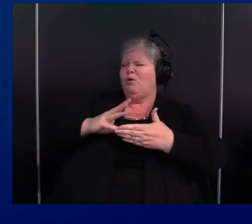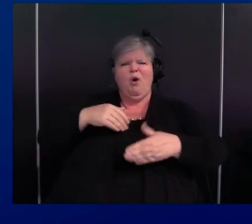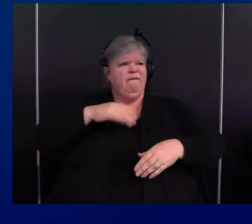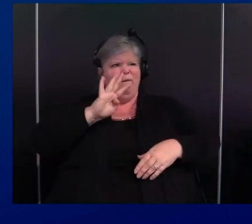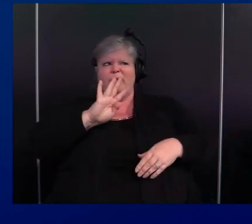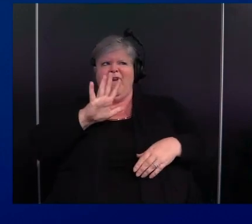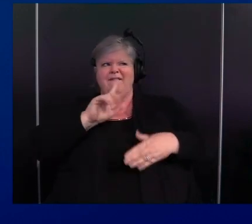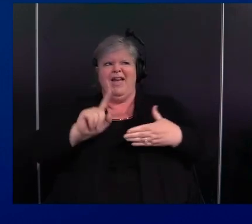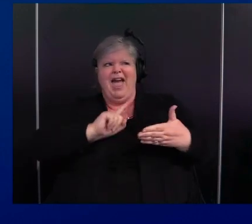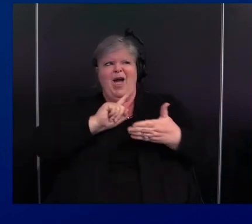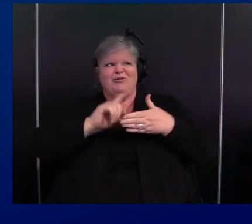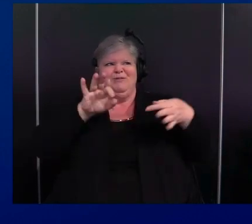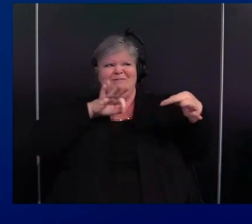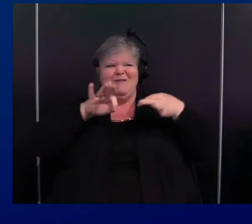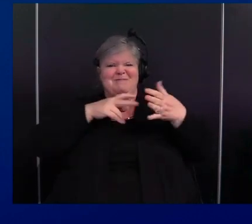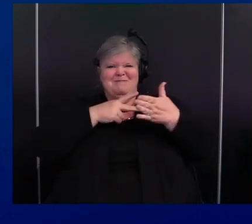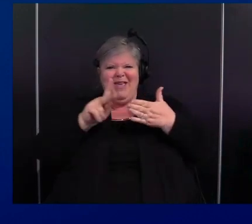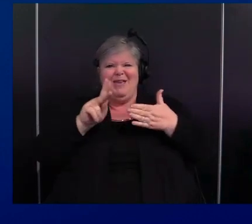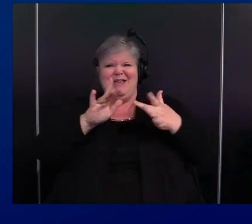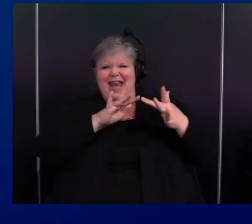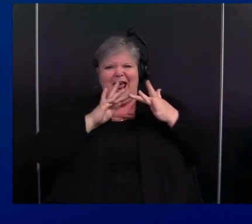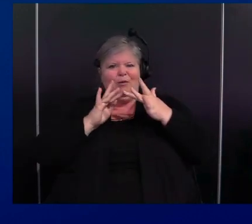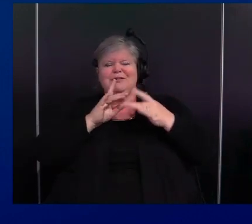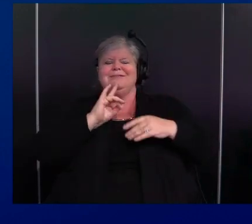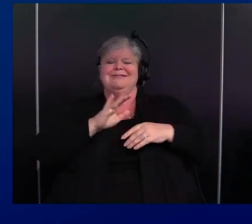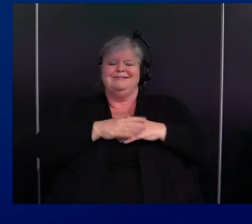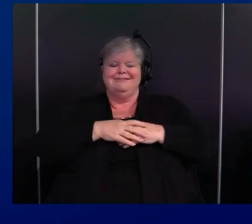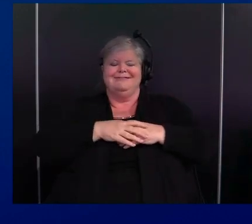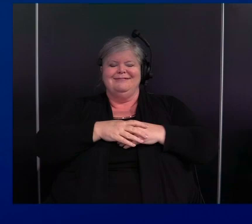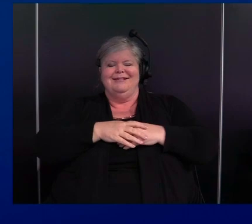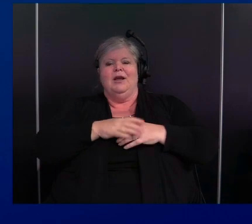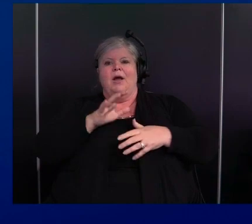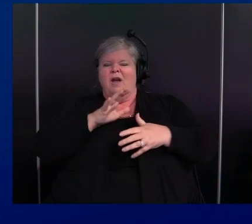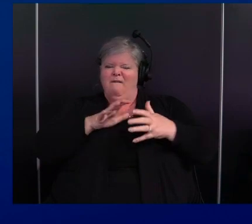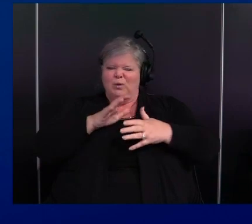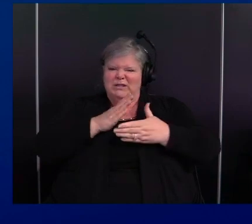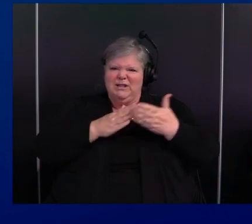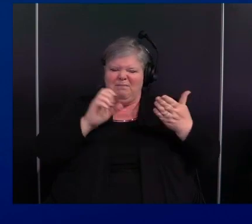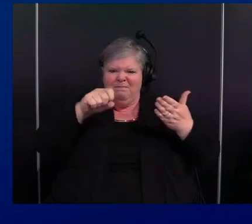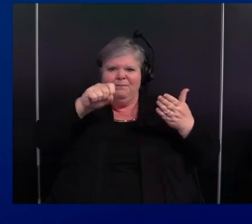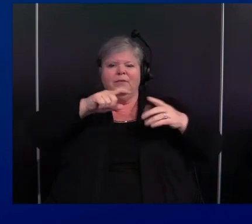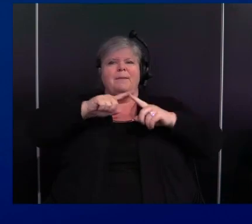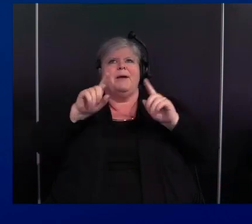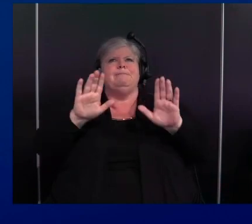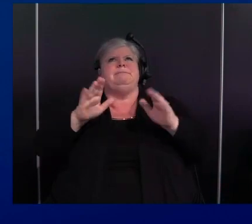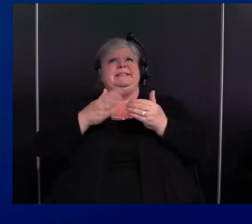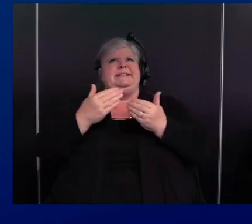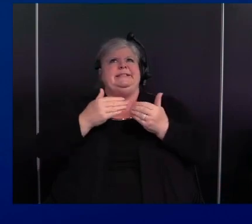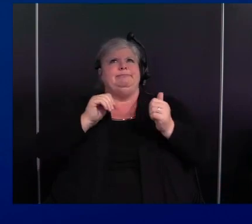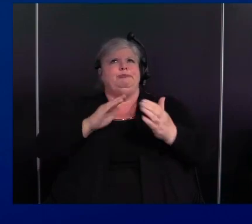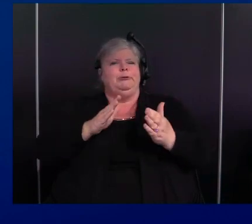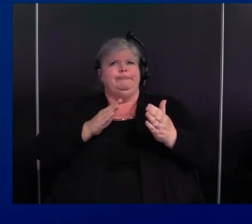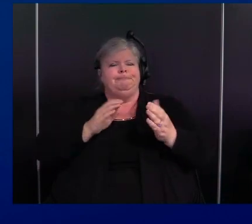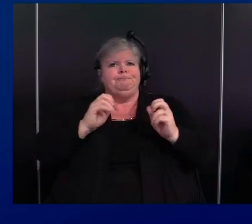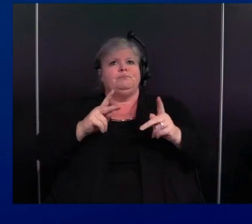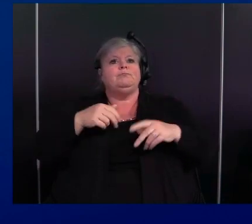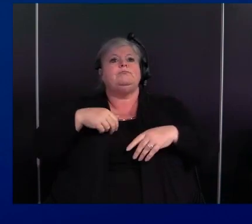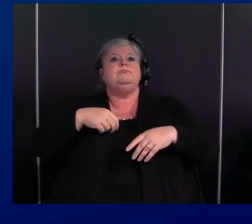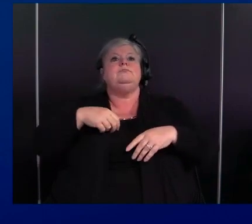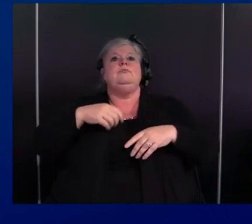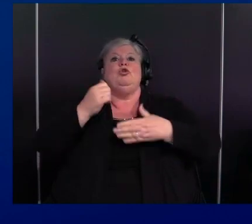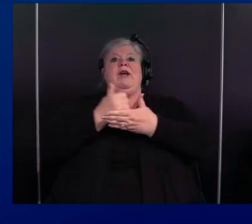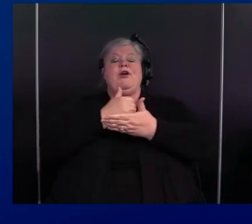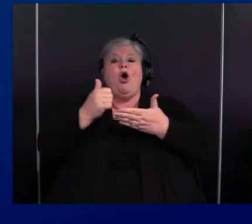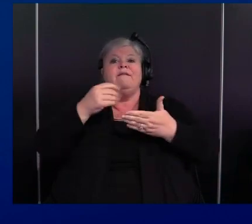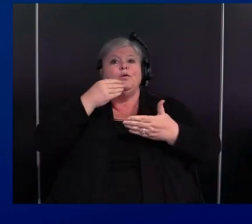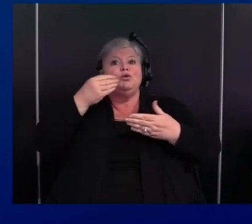payments networks. Yeah. Because they're very convoluted. But the way to, maybe the easy way to think about it is that when you scan your credit card at the grocery